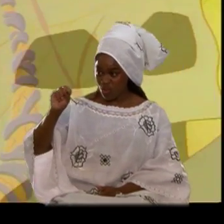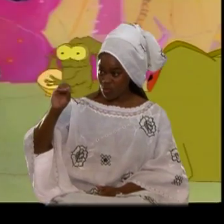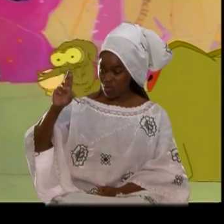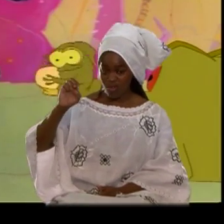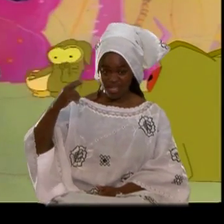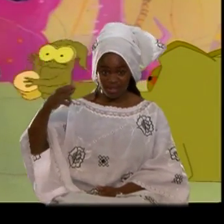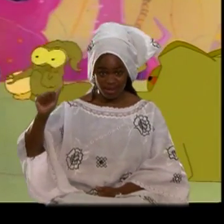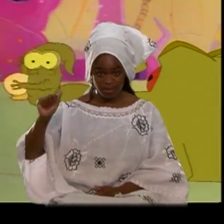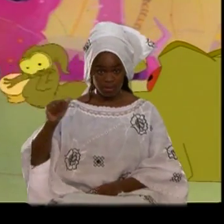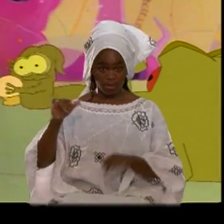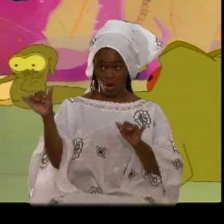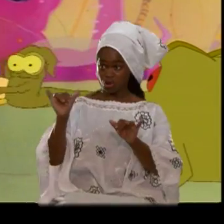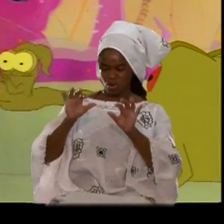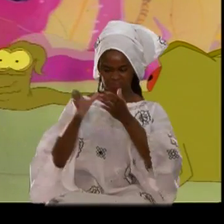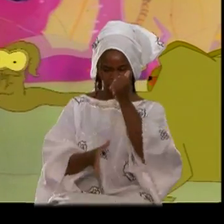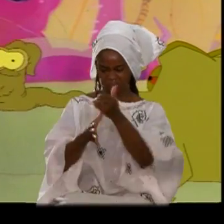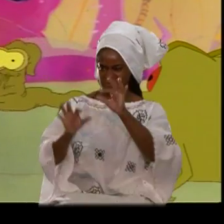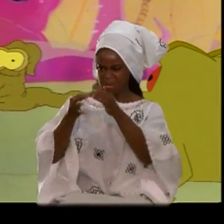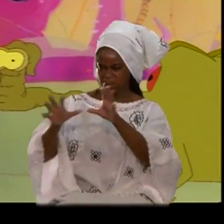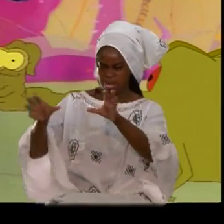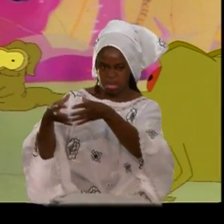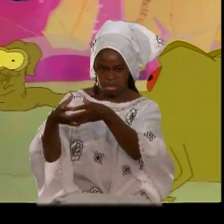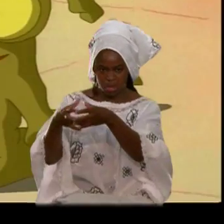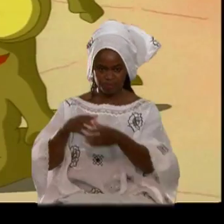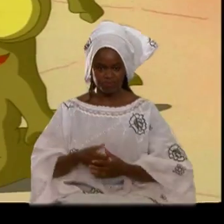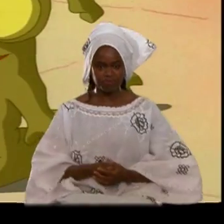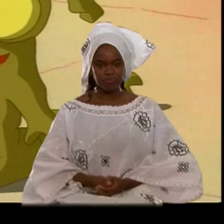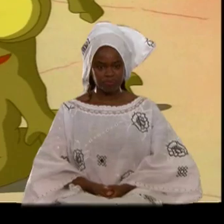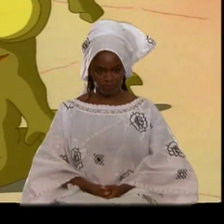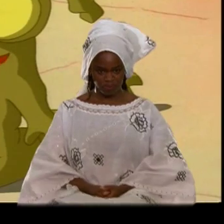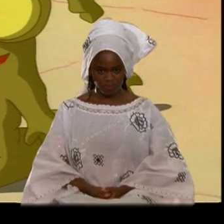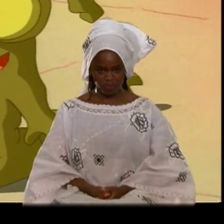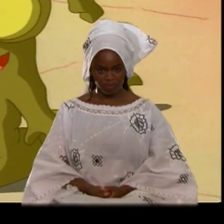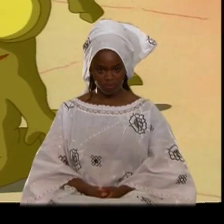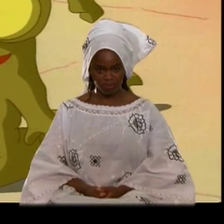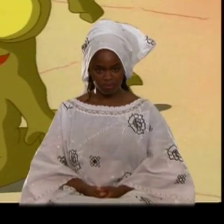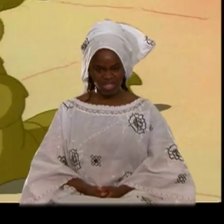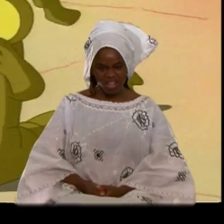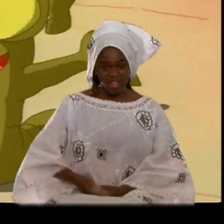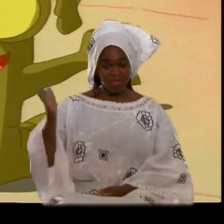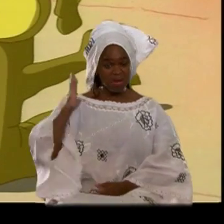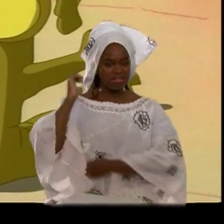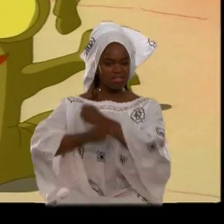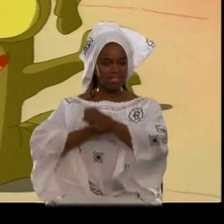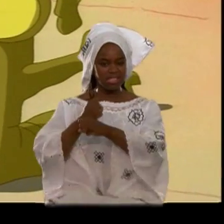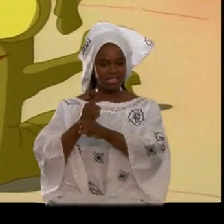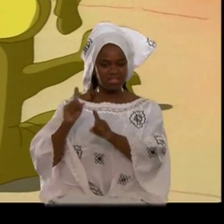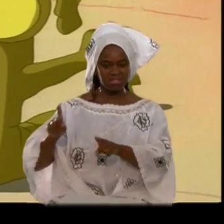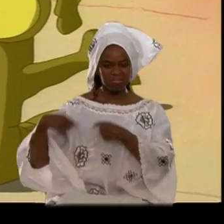syphilis and gonorrhea. And of course, there's the diarrhea family. These past years have been years of terrible misfortune